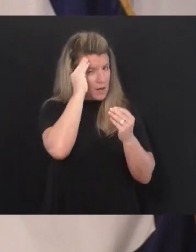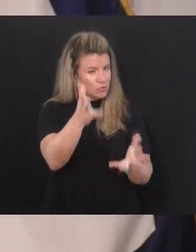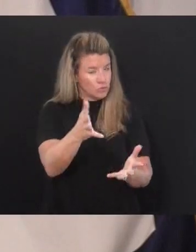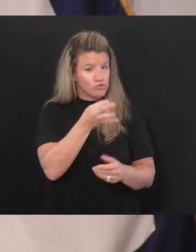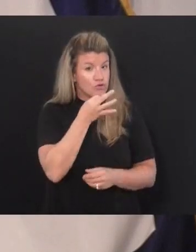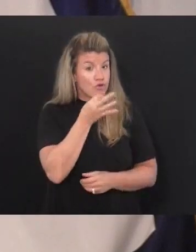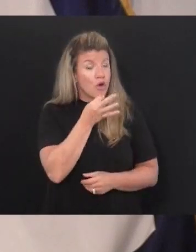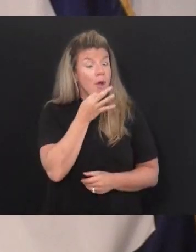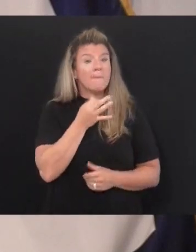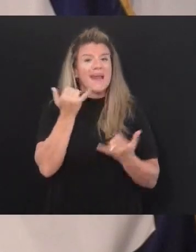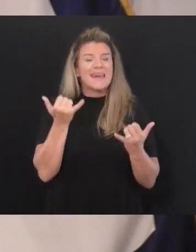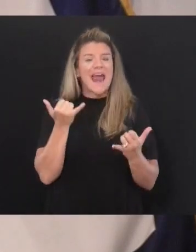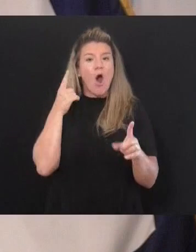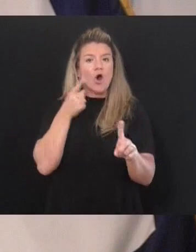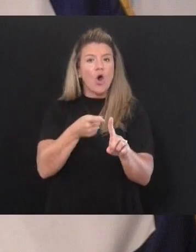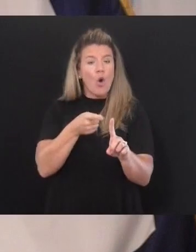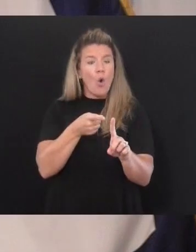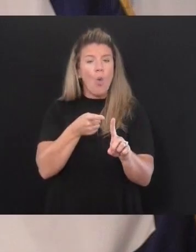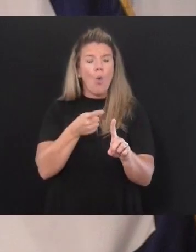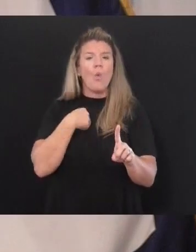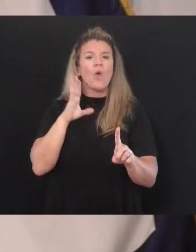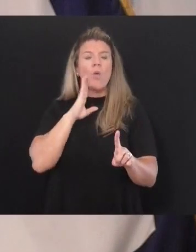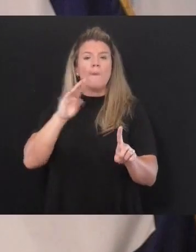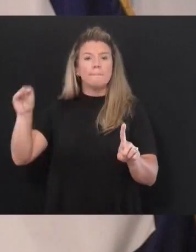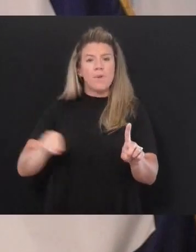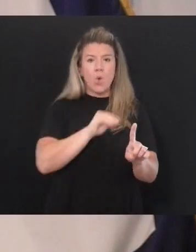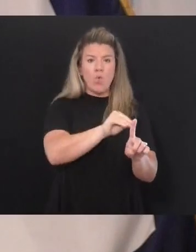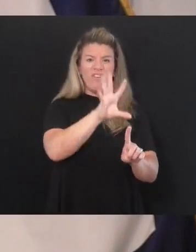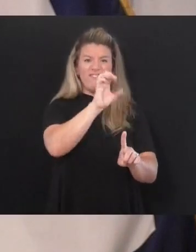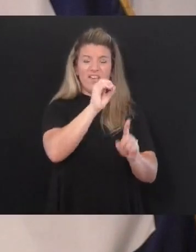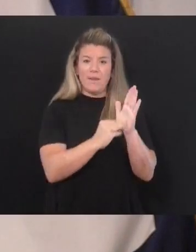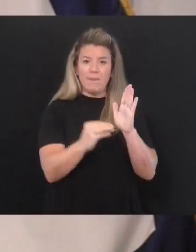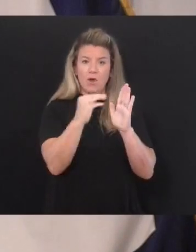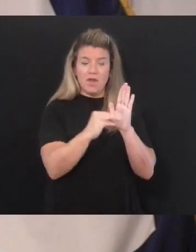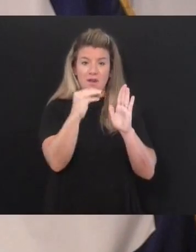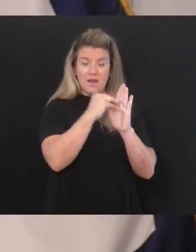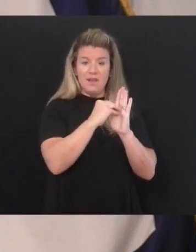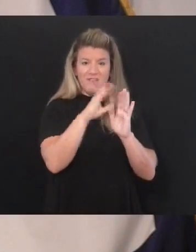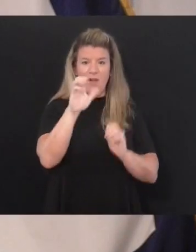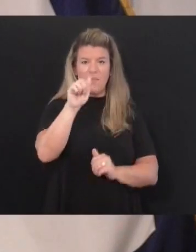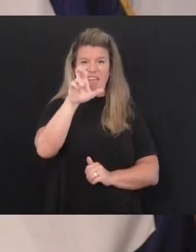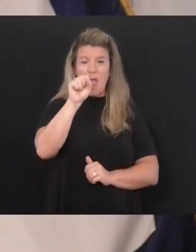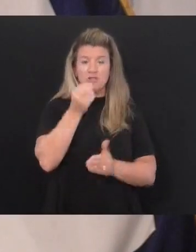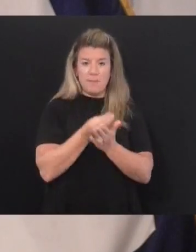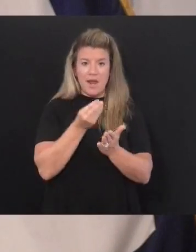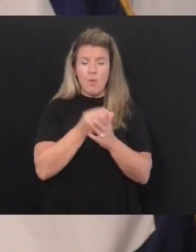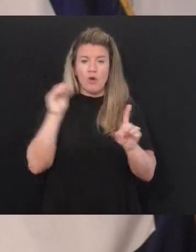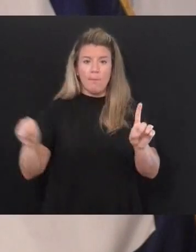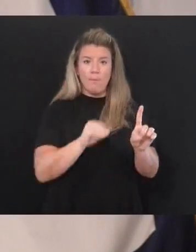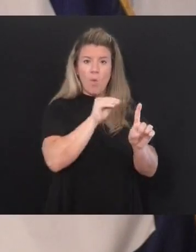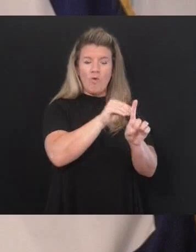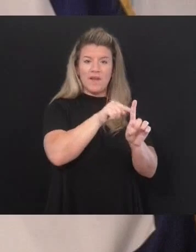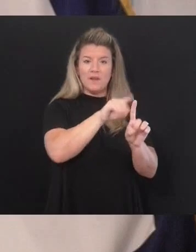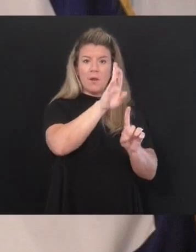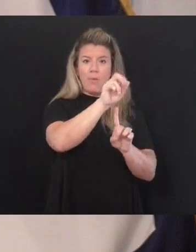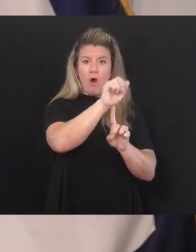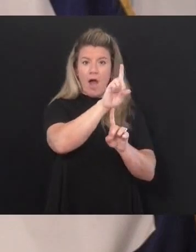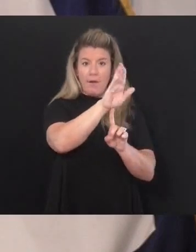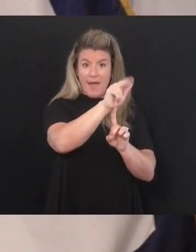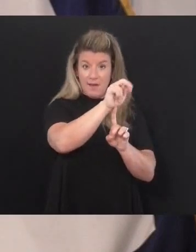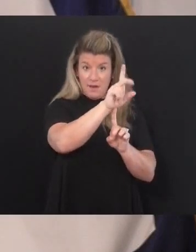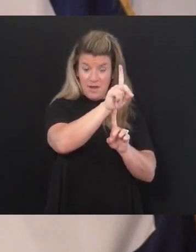over 400 that are positive cases that we have accumulated in Mon County. Now, if I could